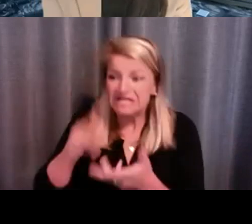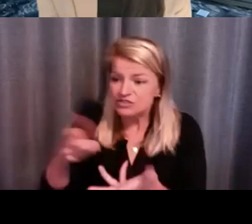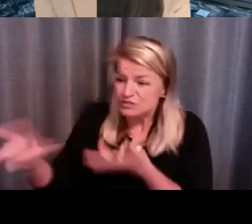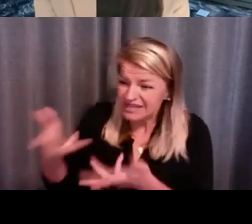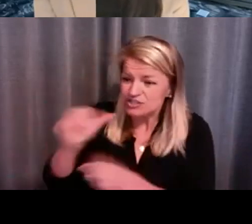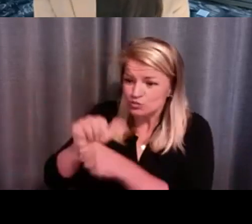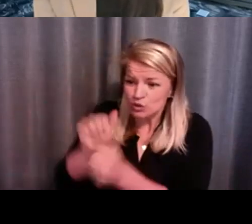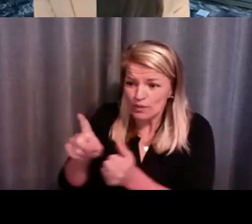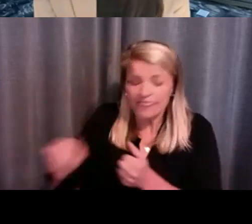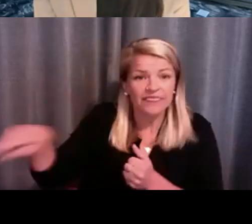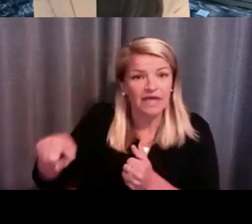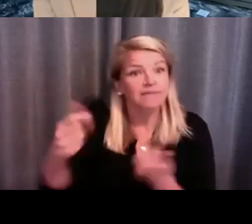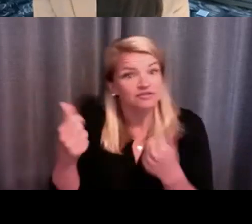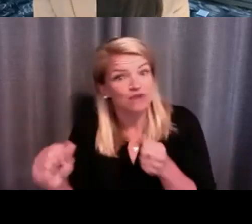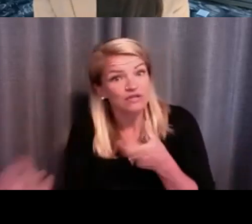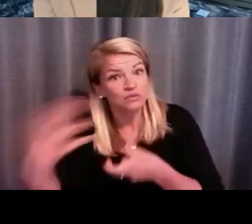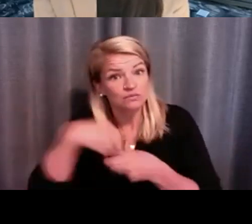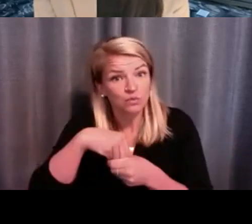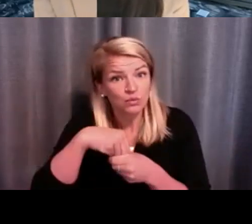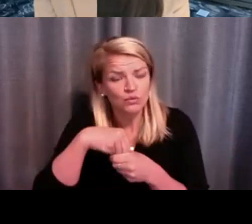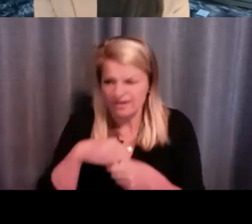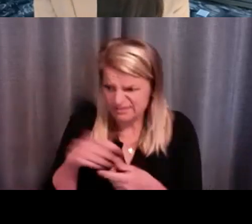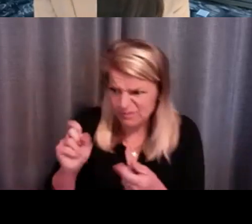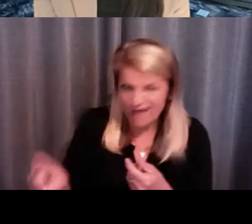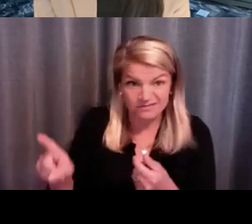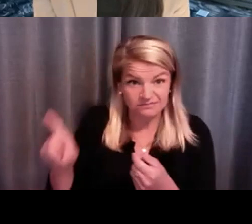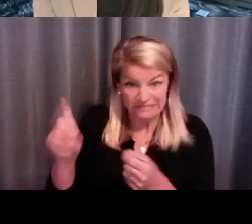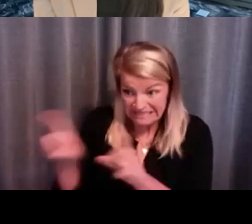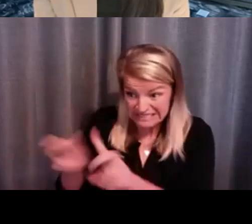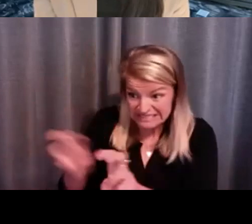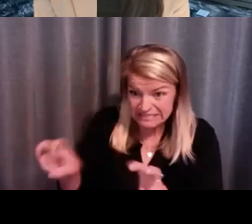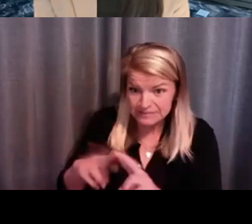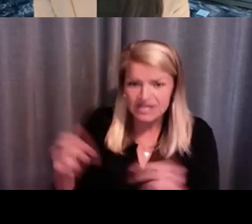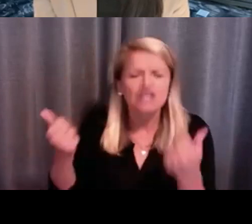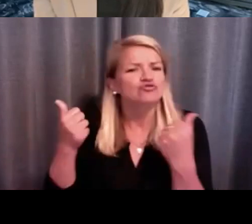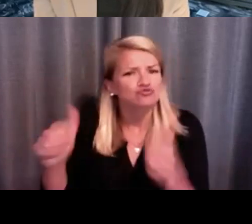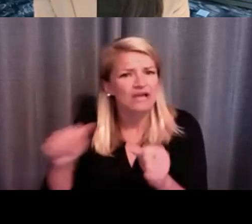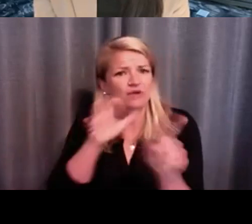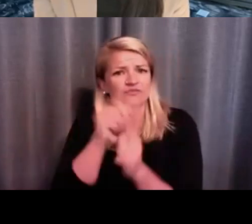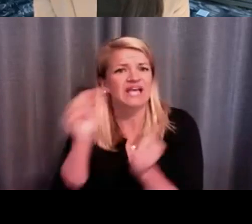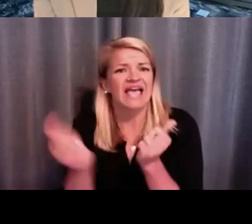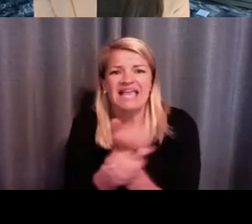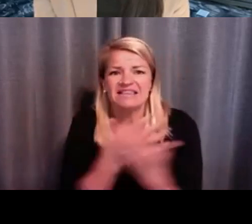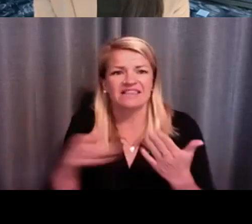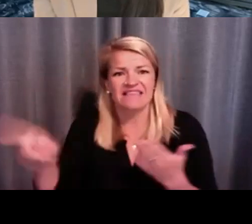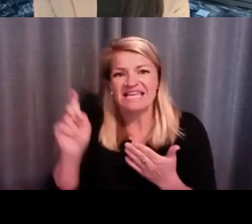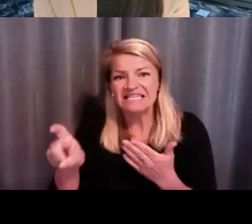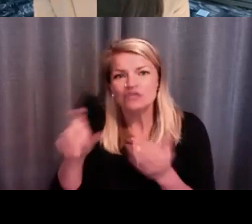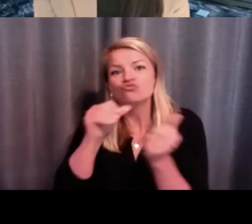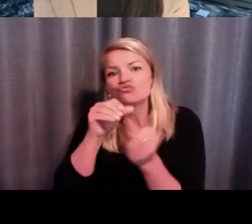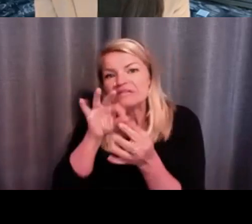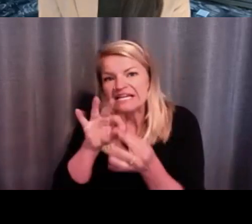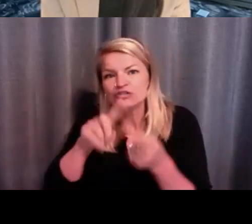them in identifying, doing need assessment and working towards what exactly it is they need in educational response